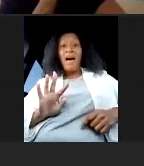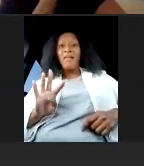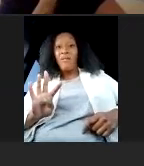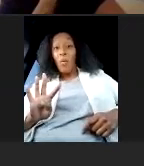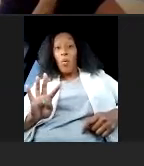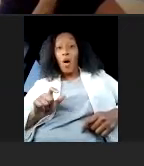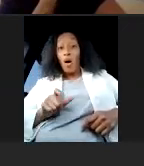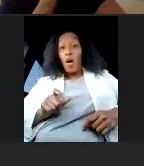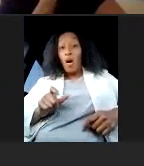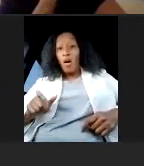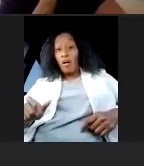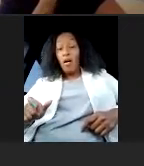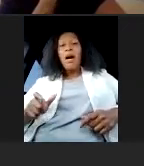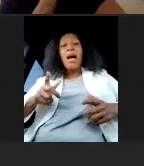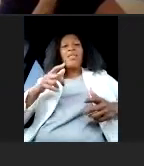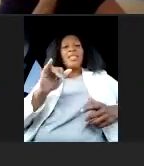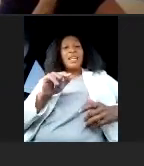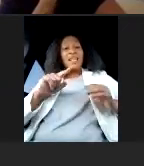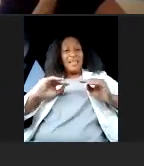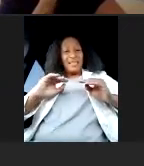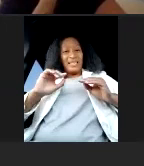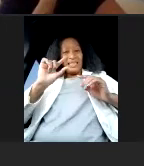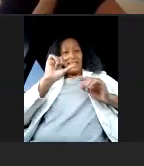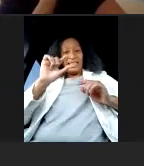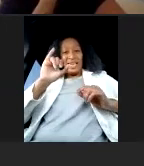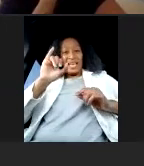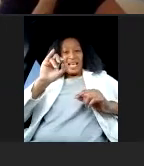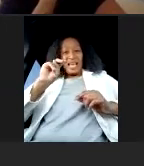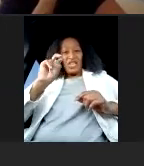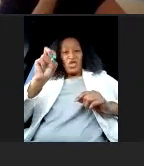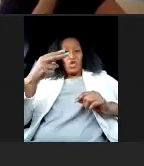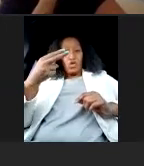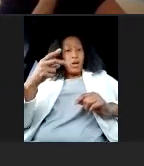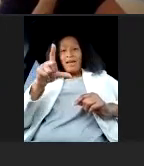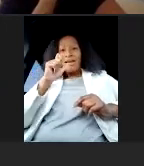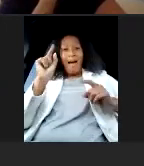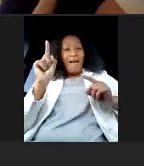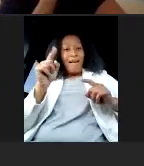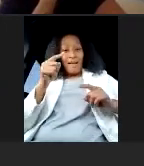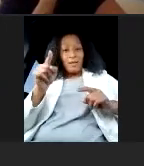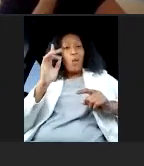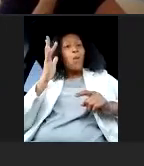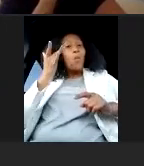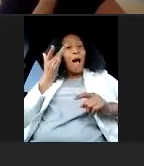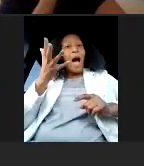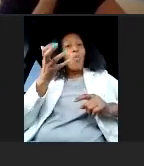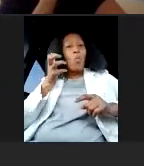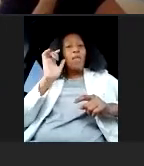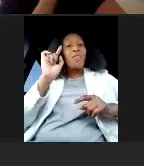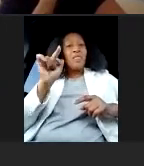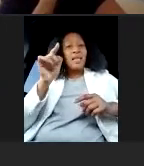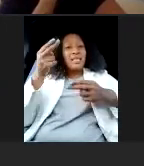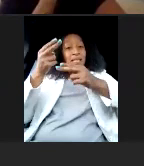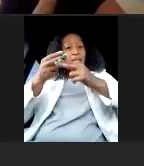the unit I want to end up with. So that becomes 3.15 inches. So if they're going to cut